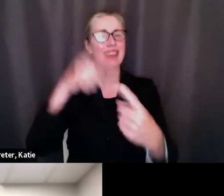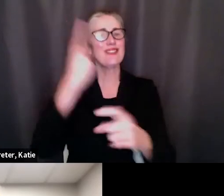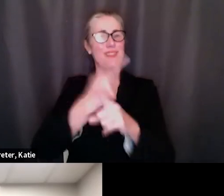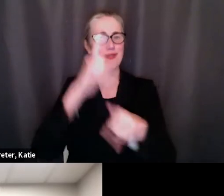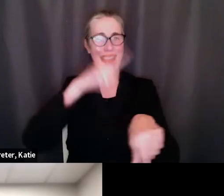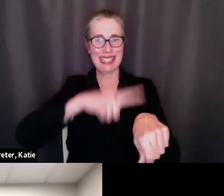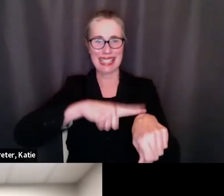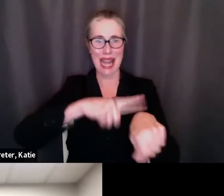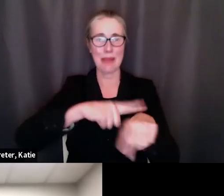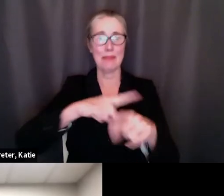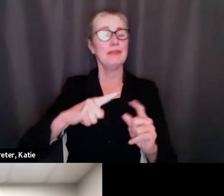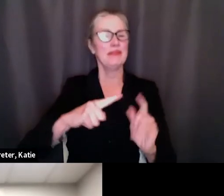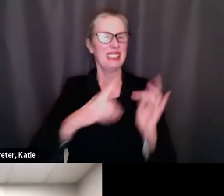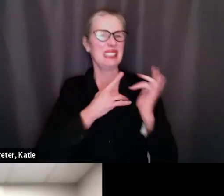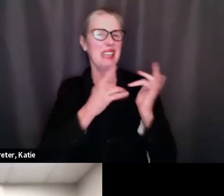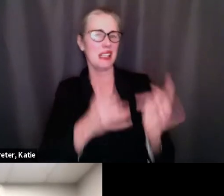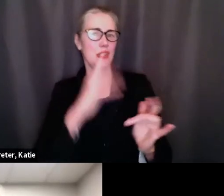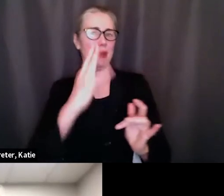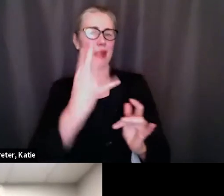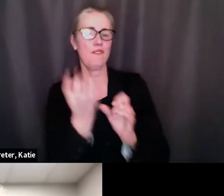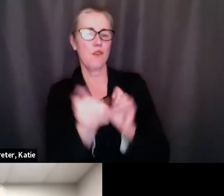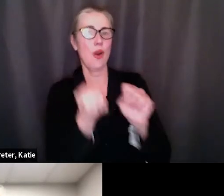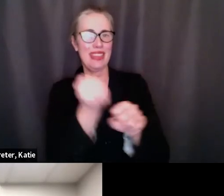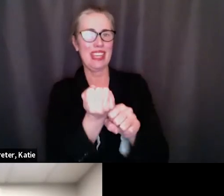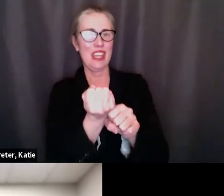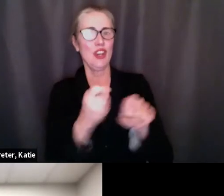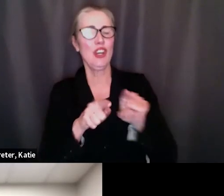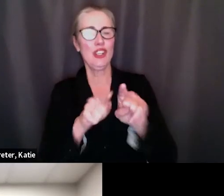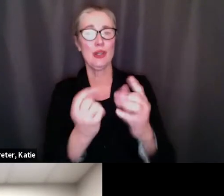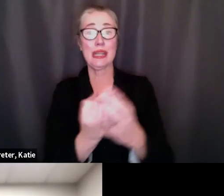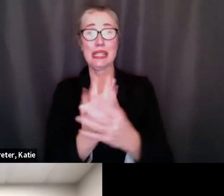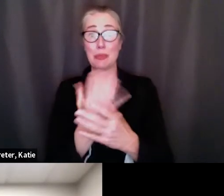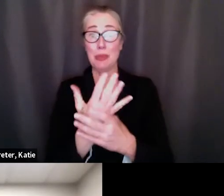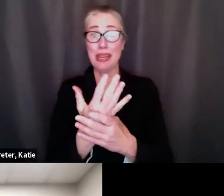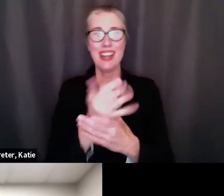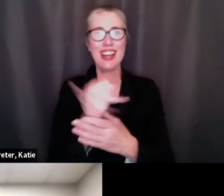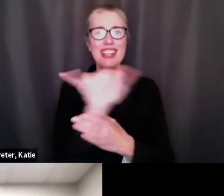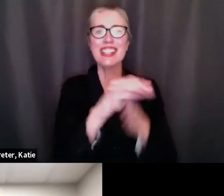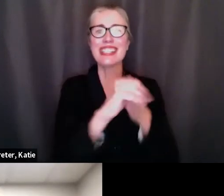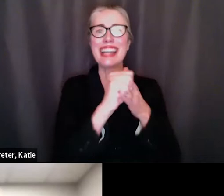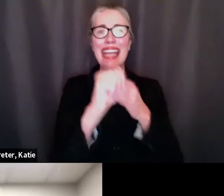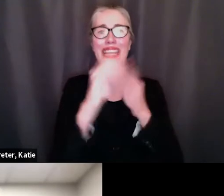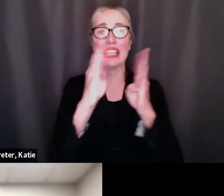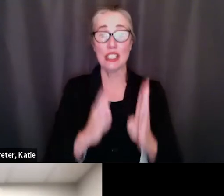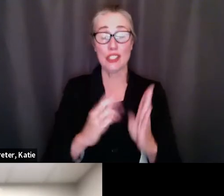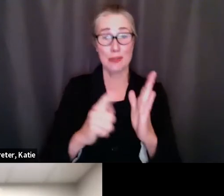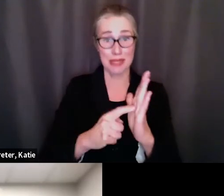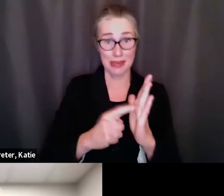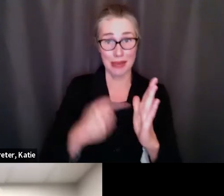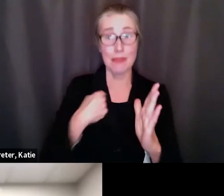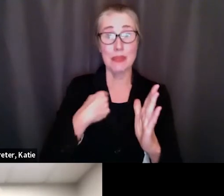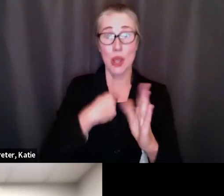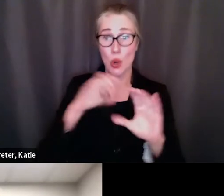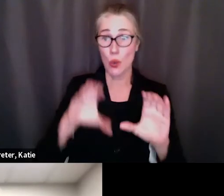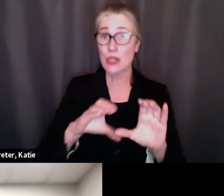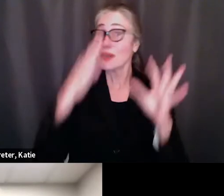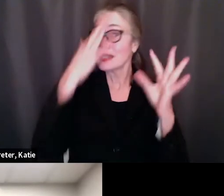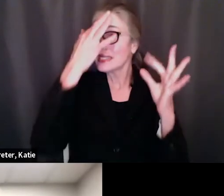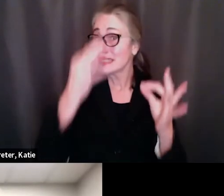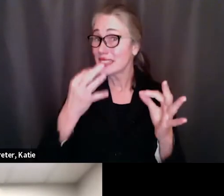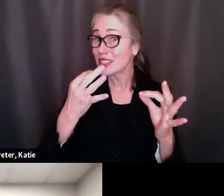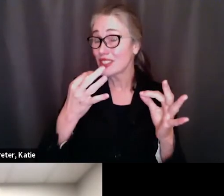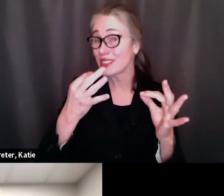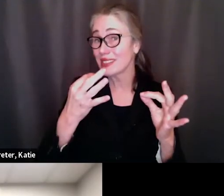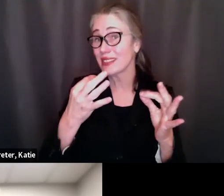the fourth spring so in leadership you can imagine that sometimes we do things we make decisions